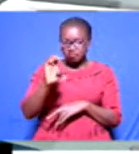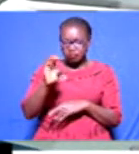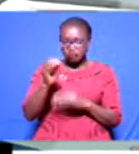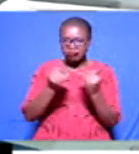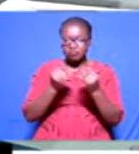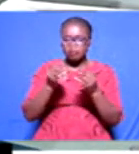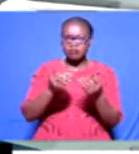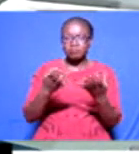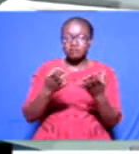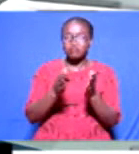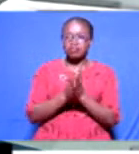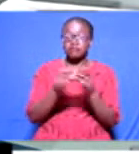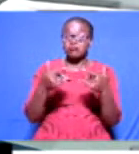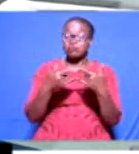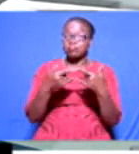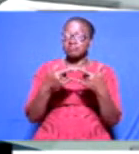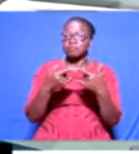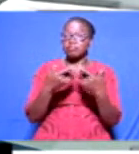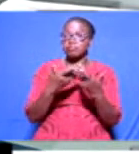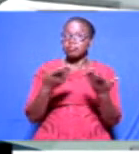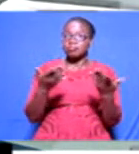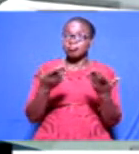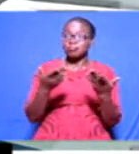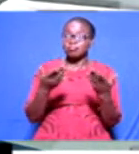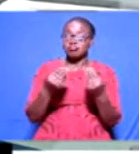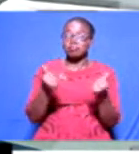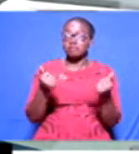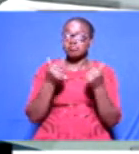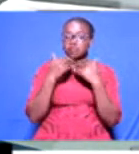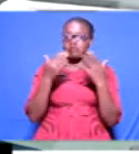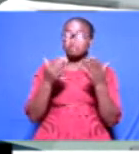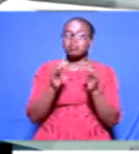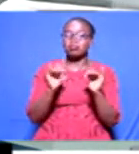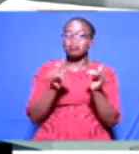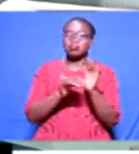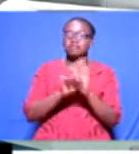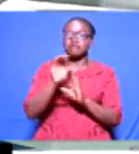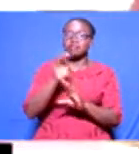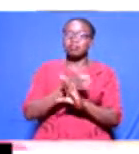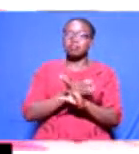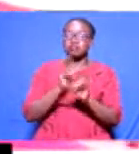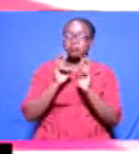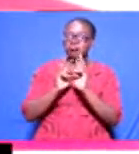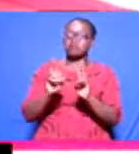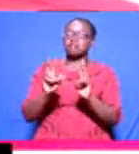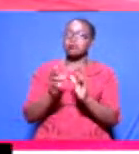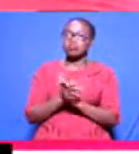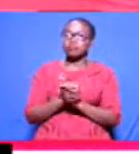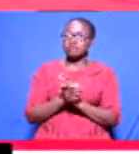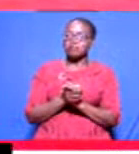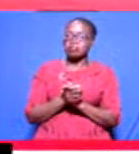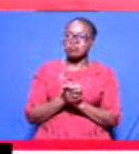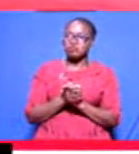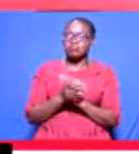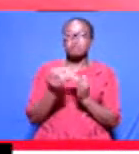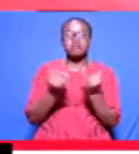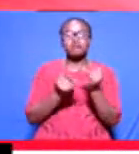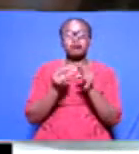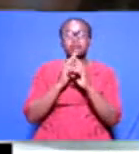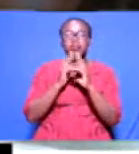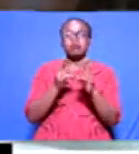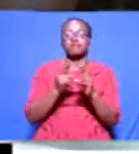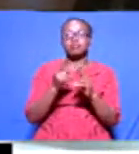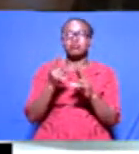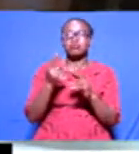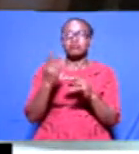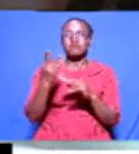brought out a gap that he said will not be addressed by the new curriculum. The results released Saturday, more than